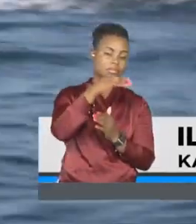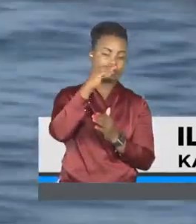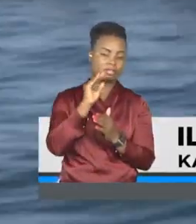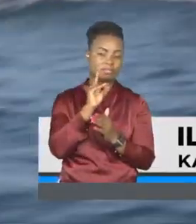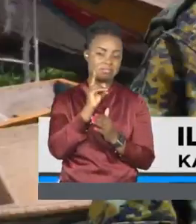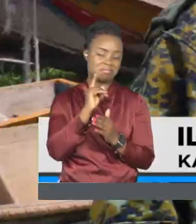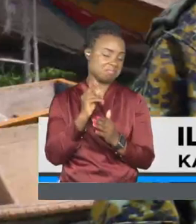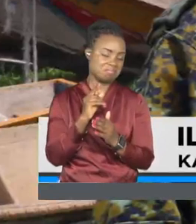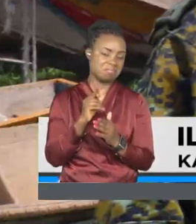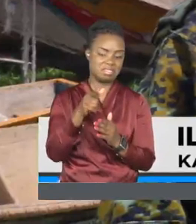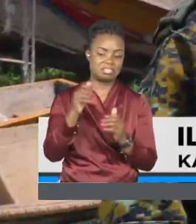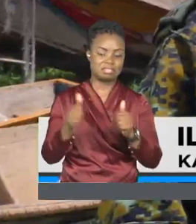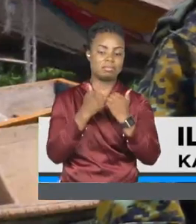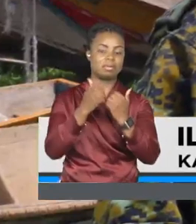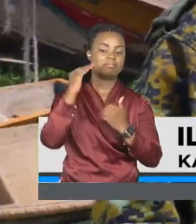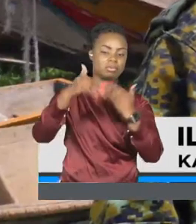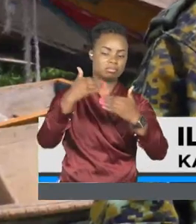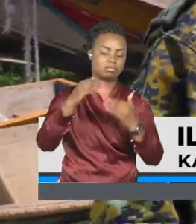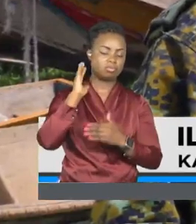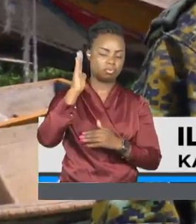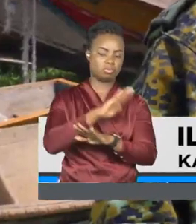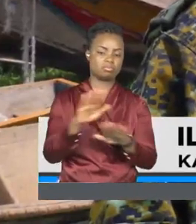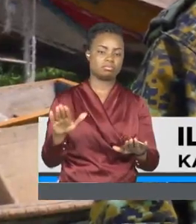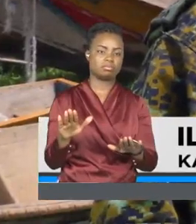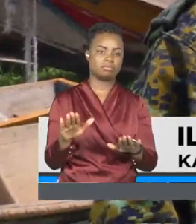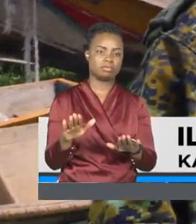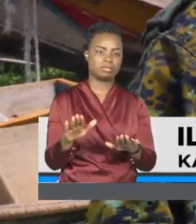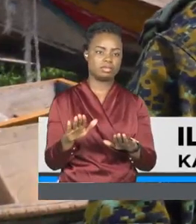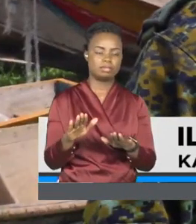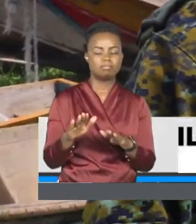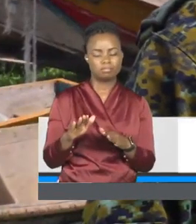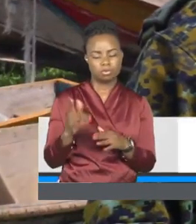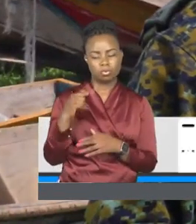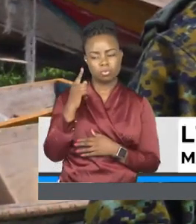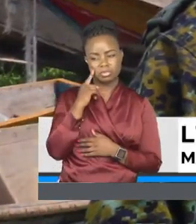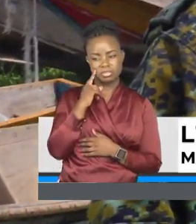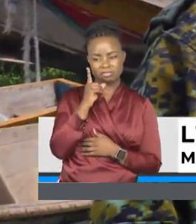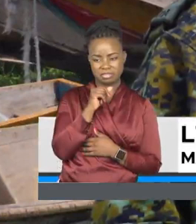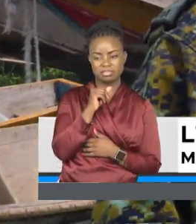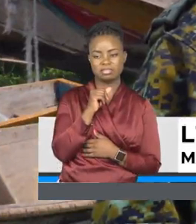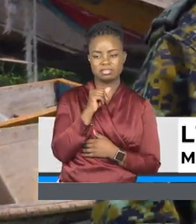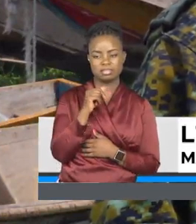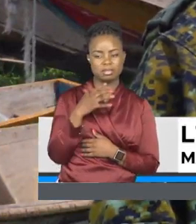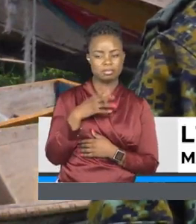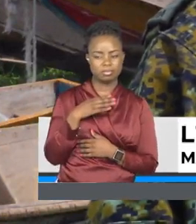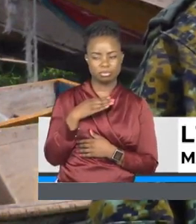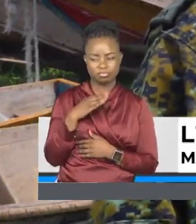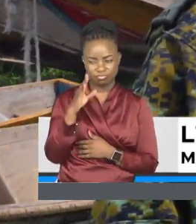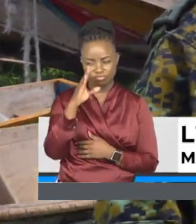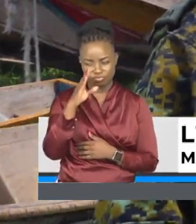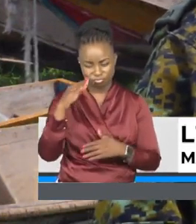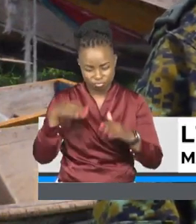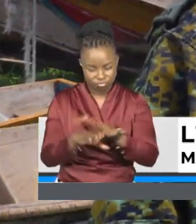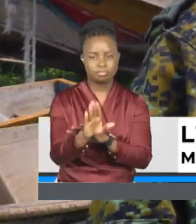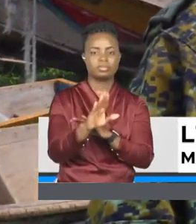Marines unit. After seeing that there was the trend of illegal fishing had